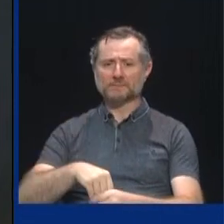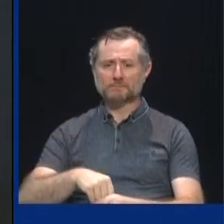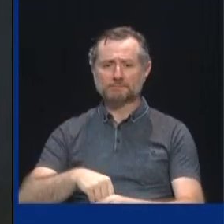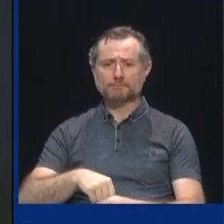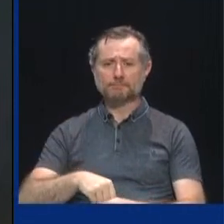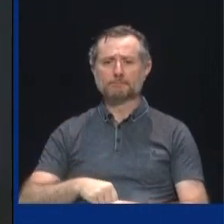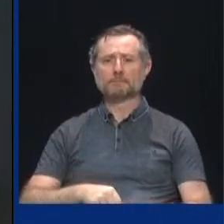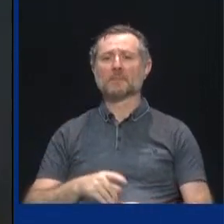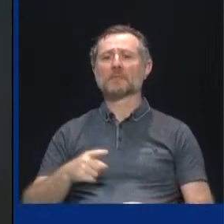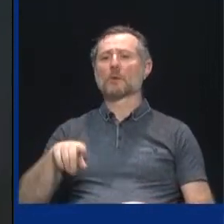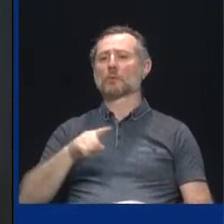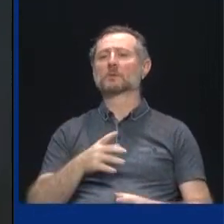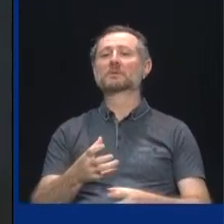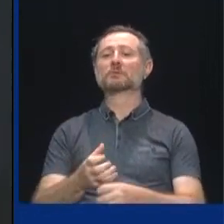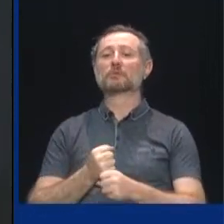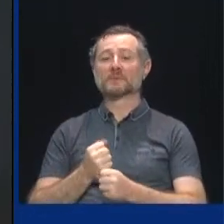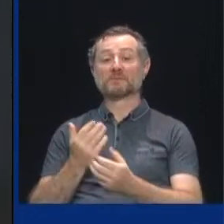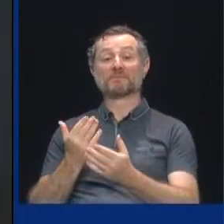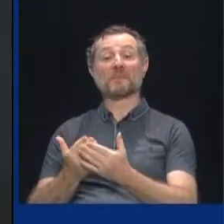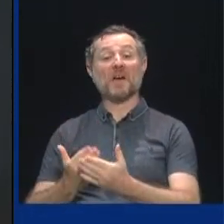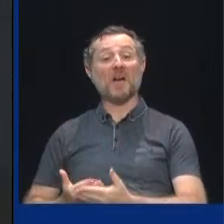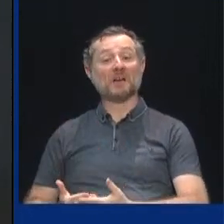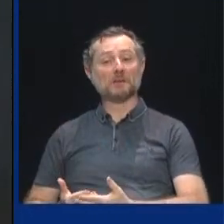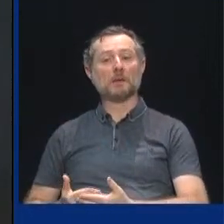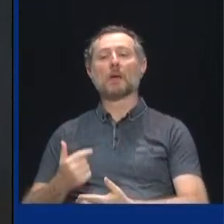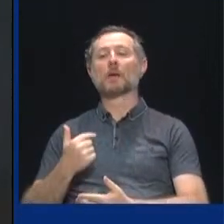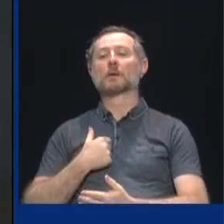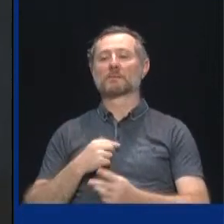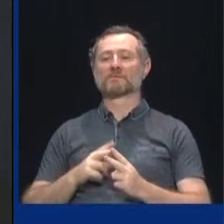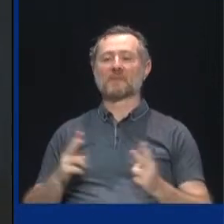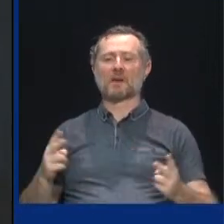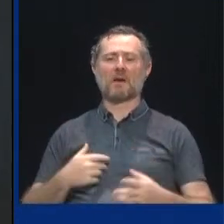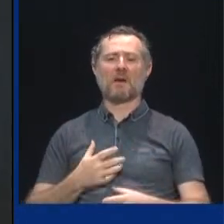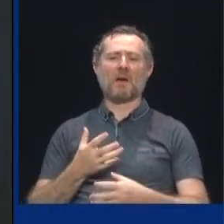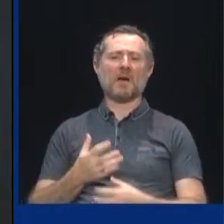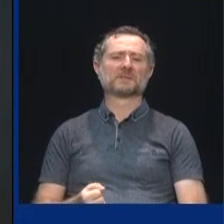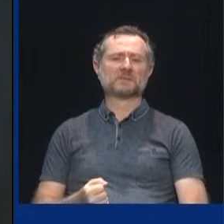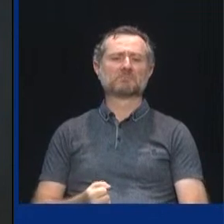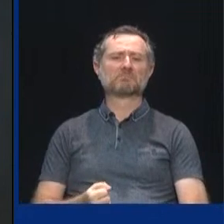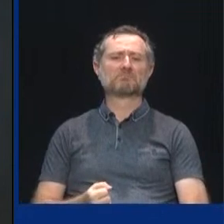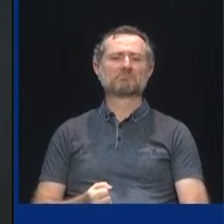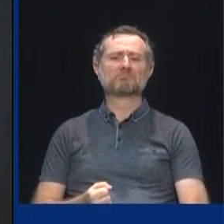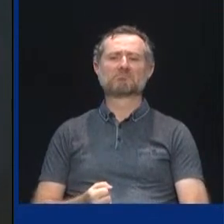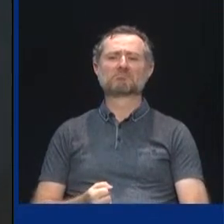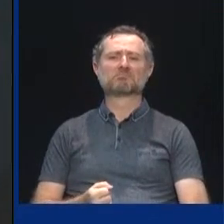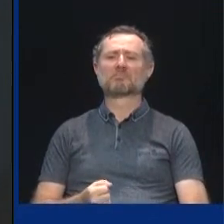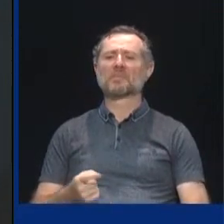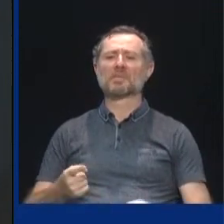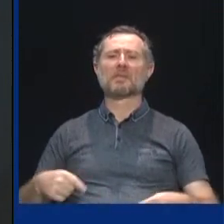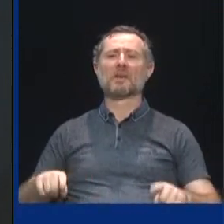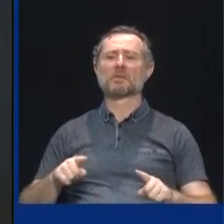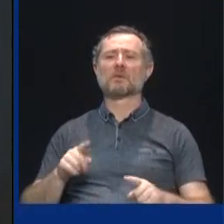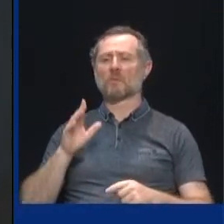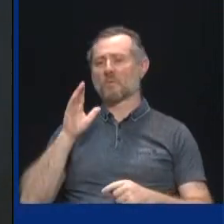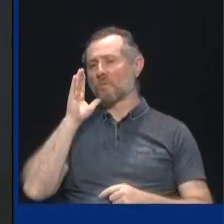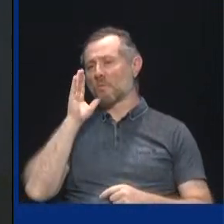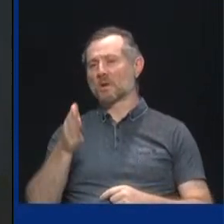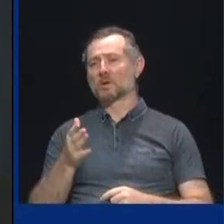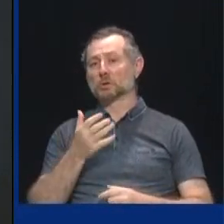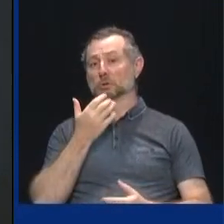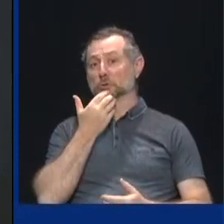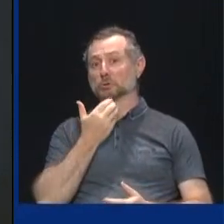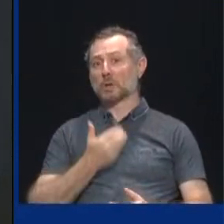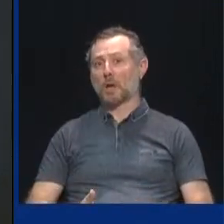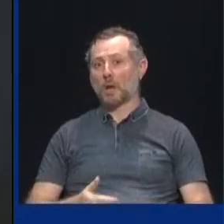the facts, I am very confident that they will be shocked